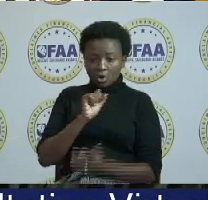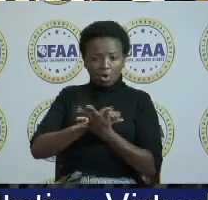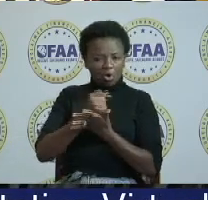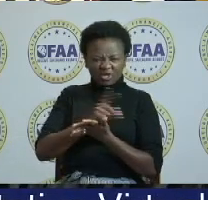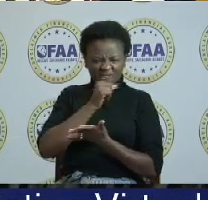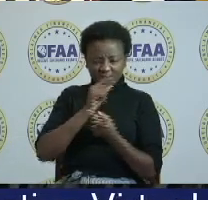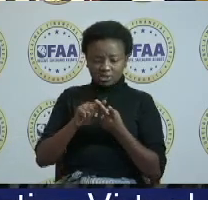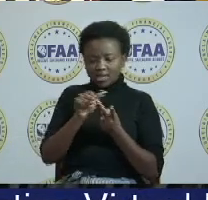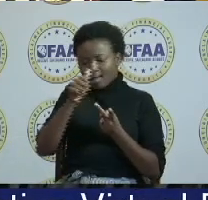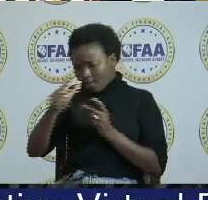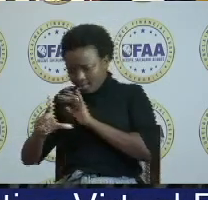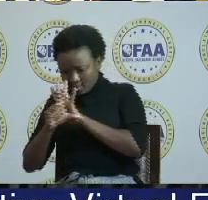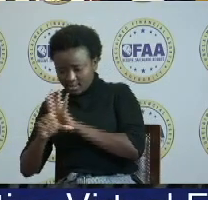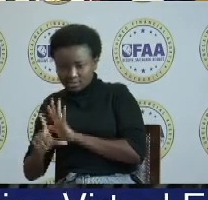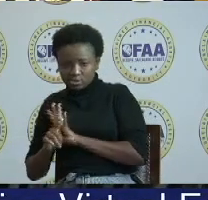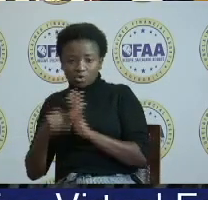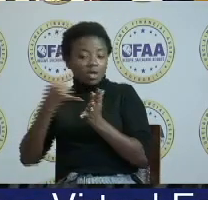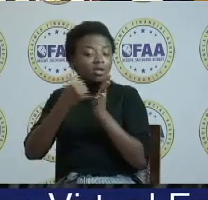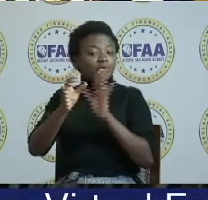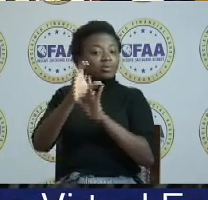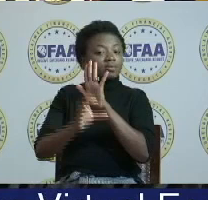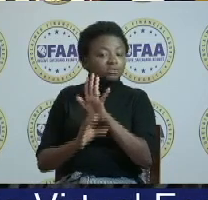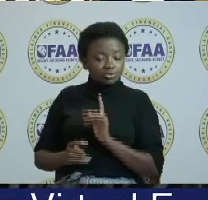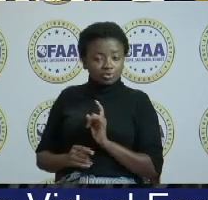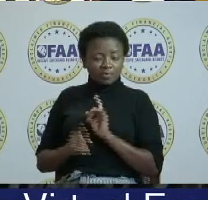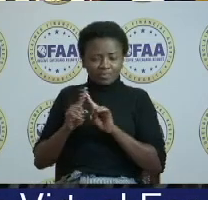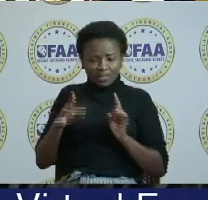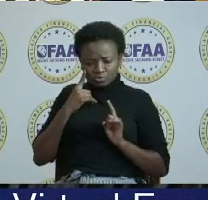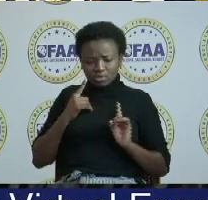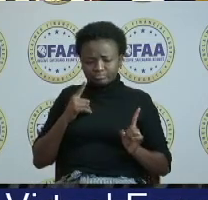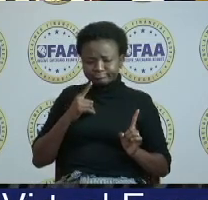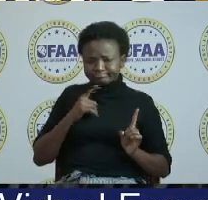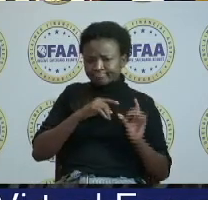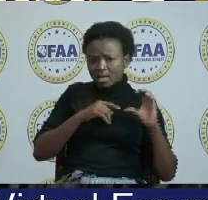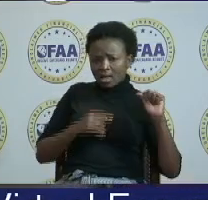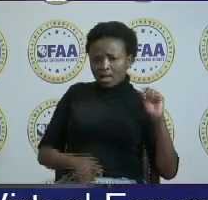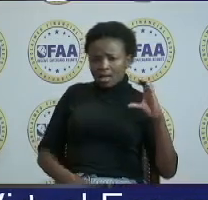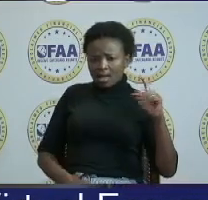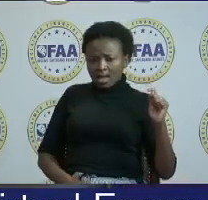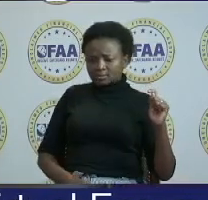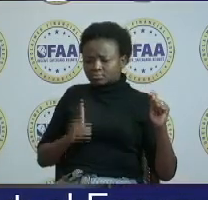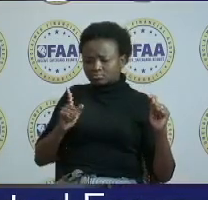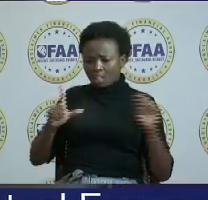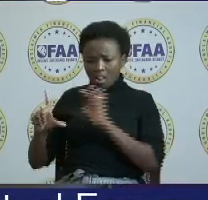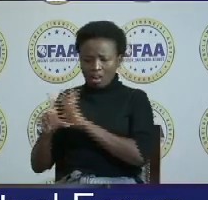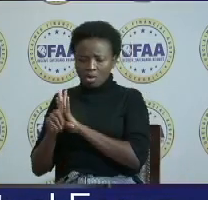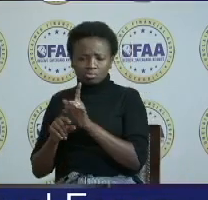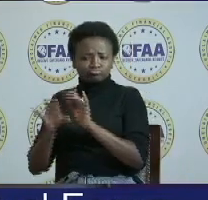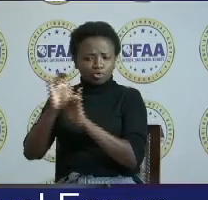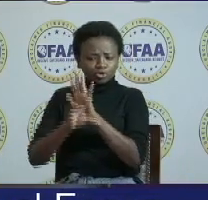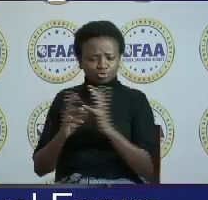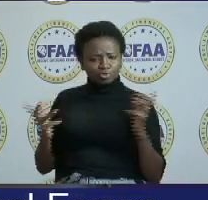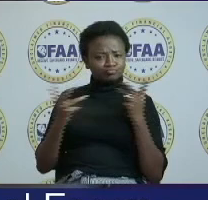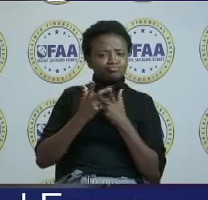legislations, actually even including constitution, and see how is our law talking to other pieces of